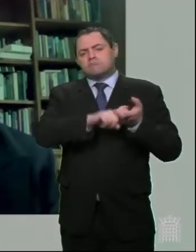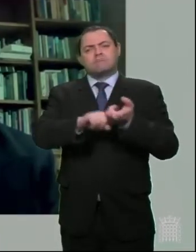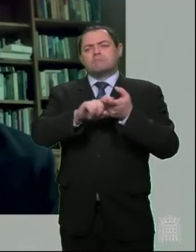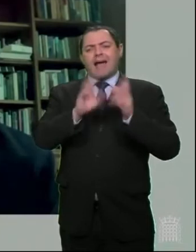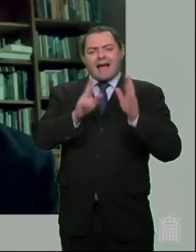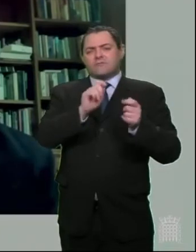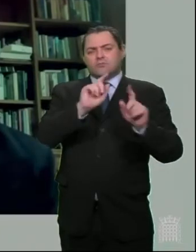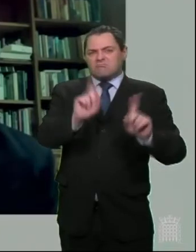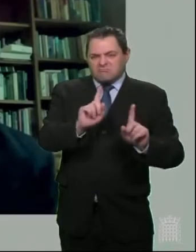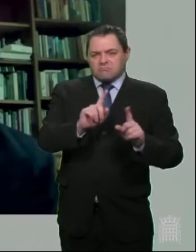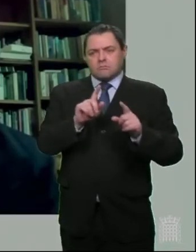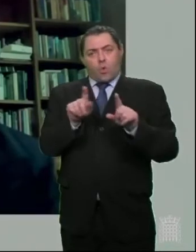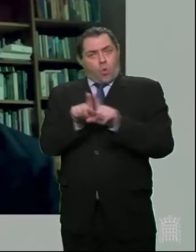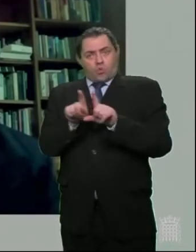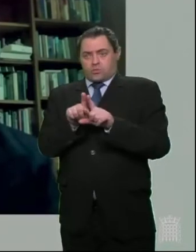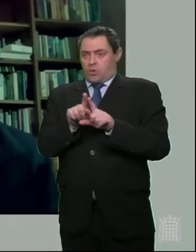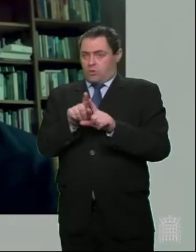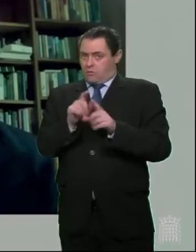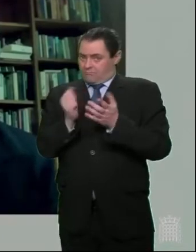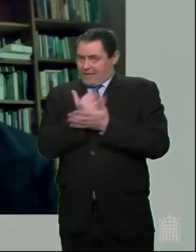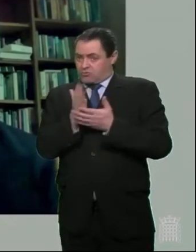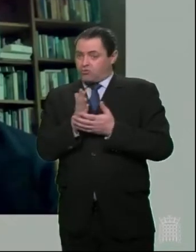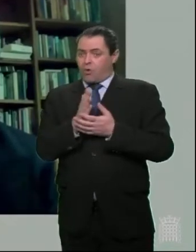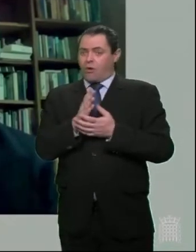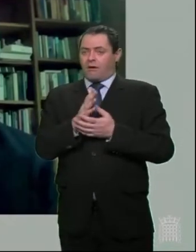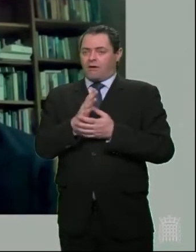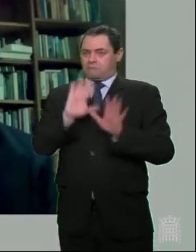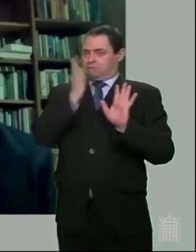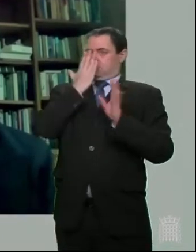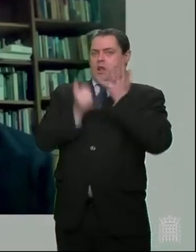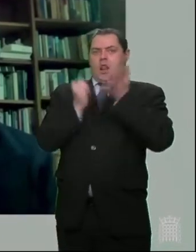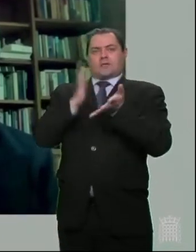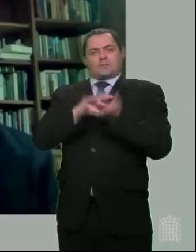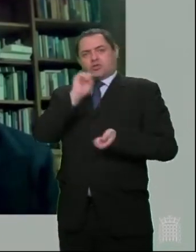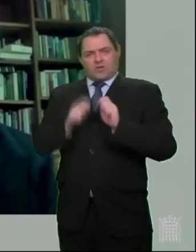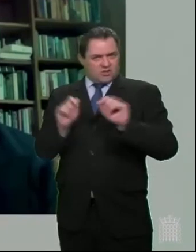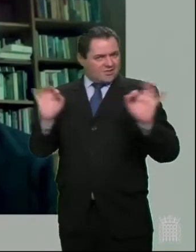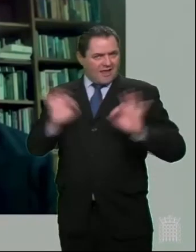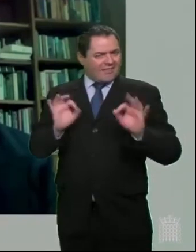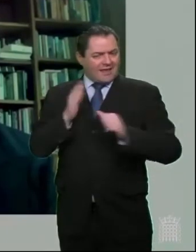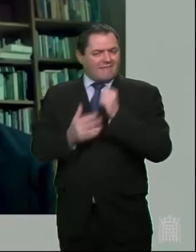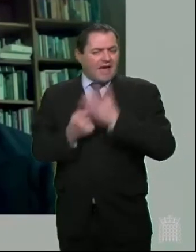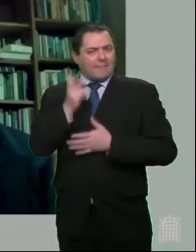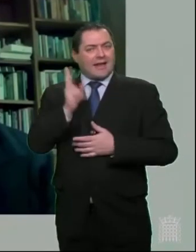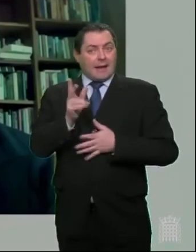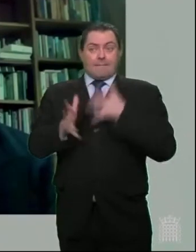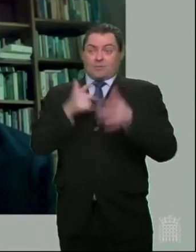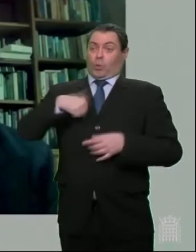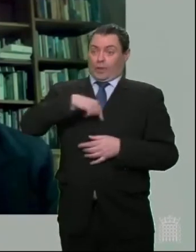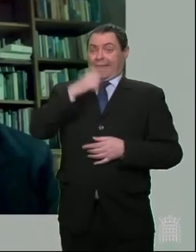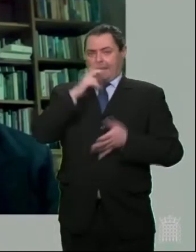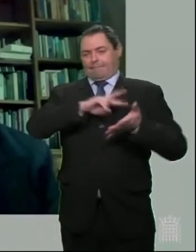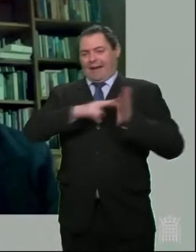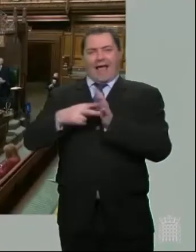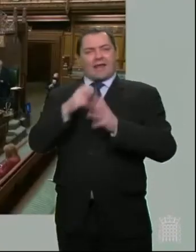making changes in future at 24 hours notice so that at long last, the people of this country can start to plan their daily